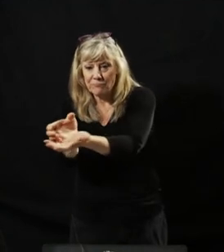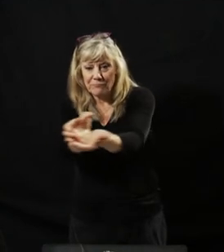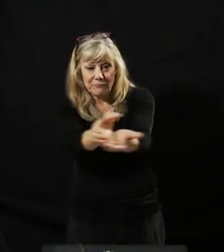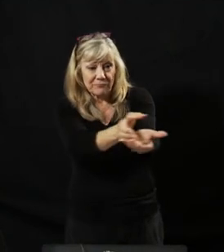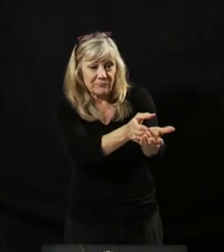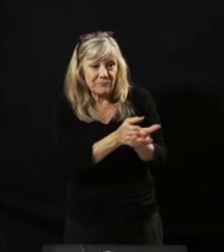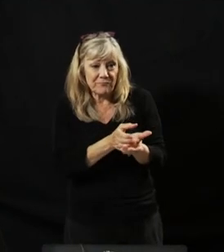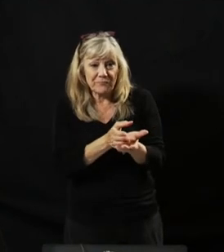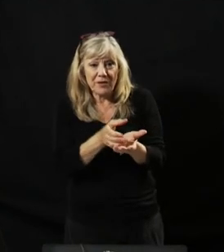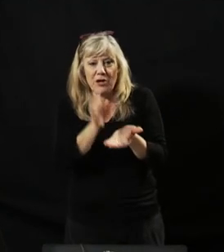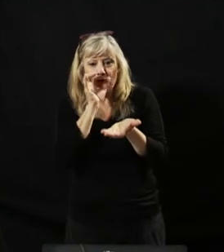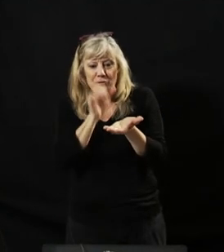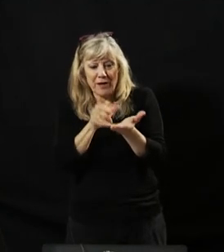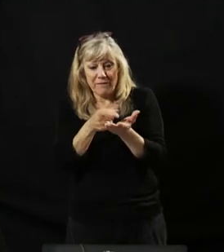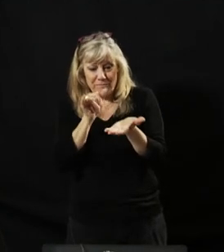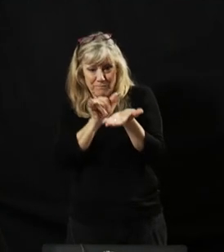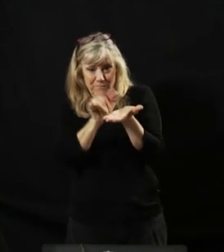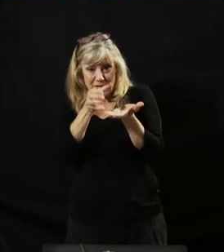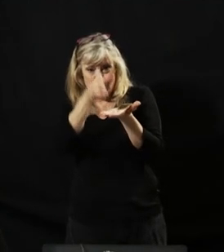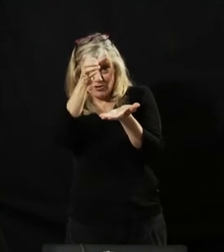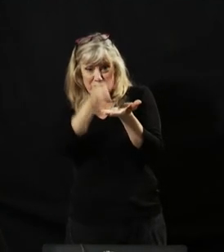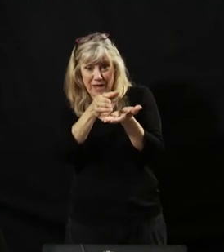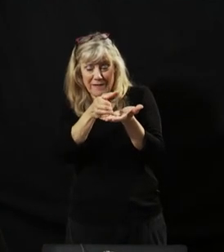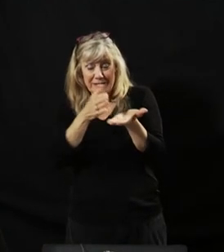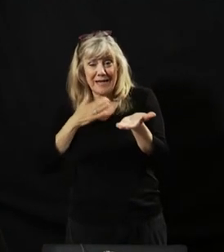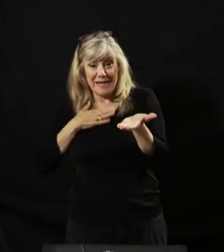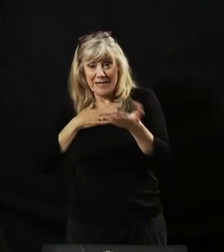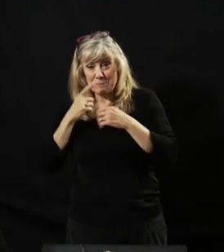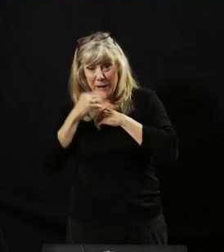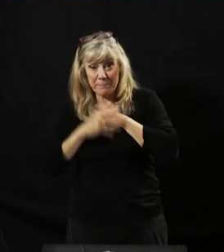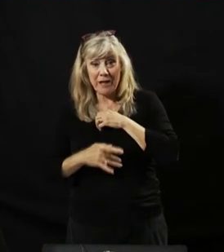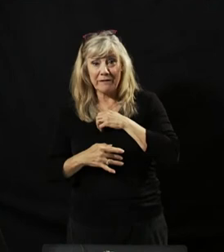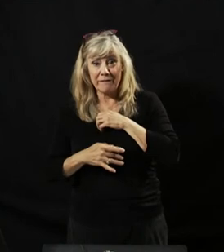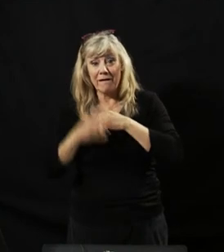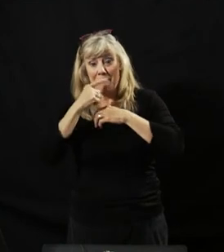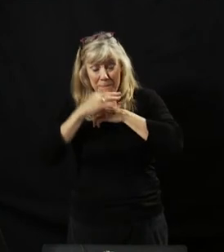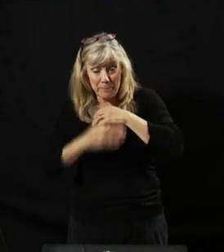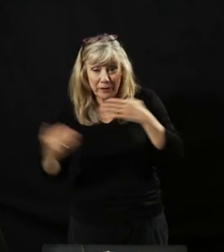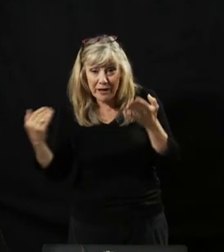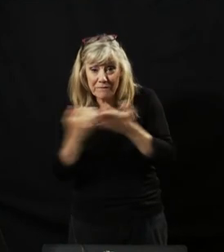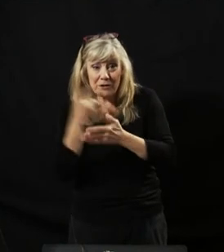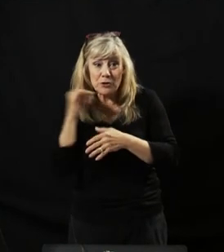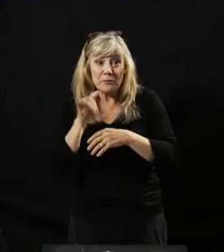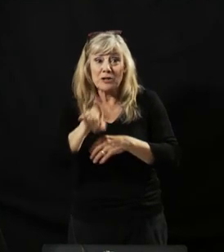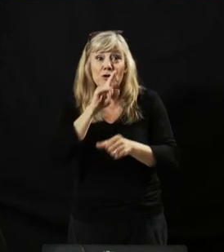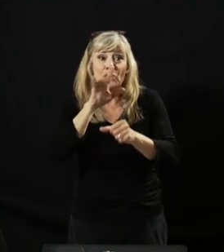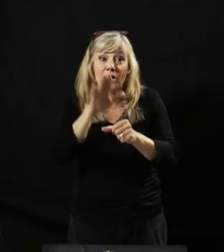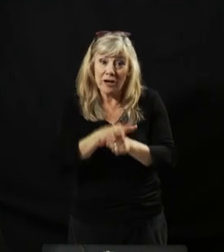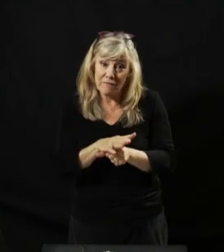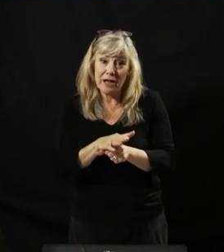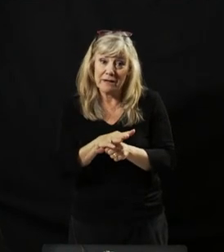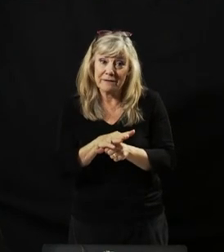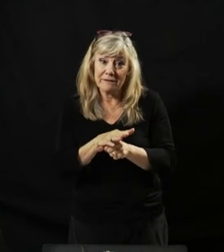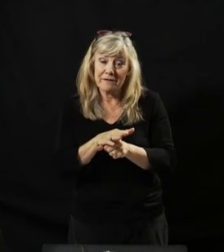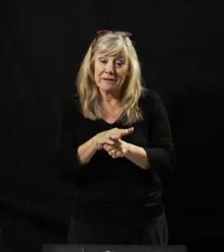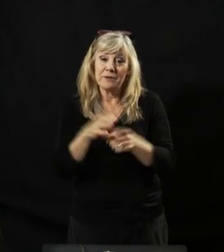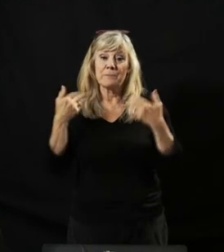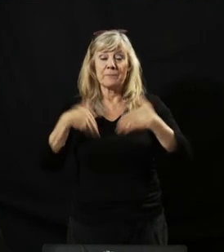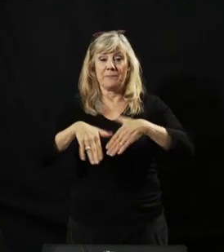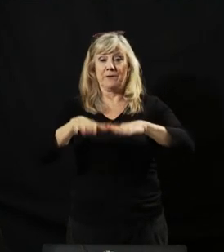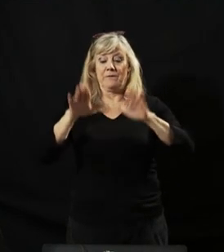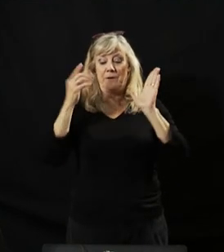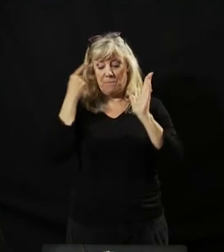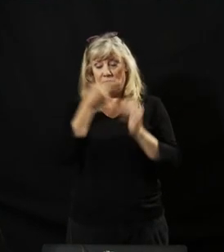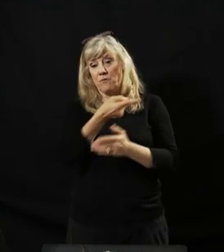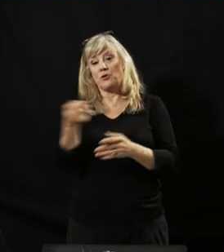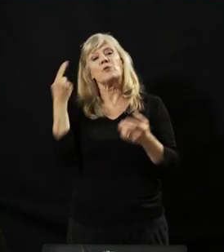of you, and drink from it, for this is the chalice of my blood, the blood of the new and eternal covenant, which will be poured